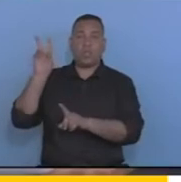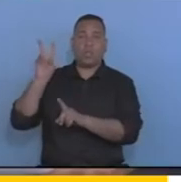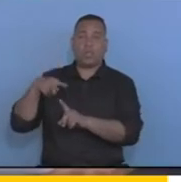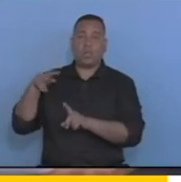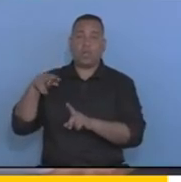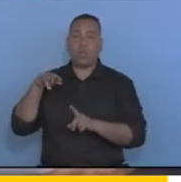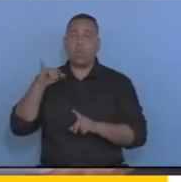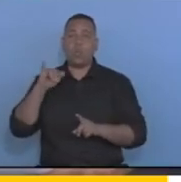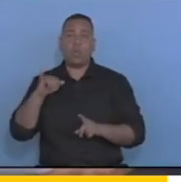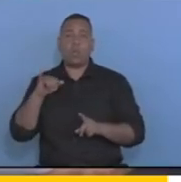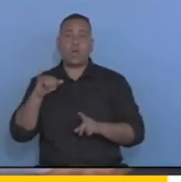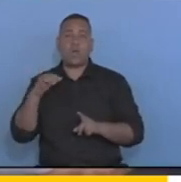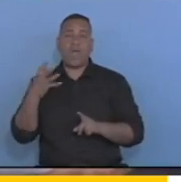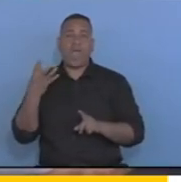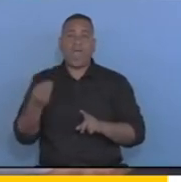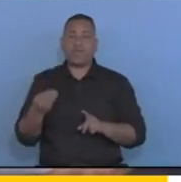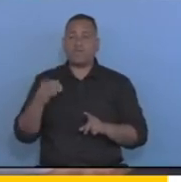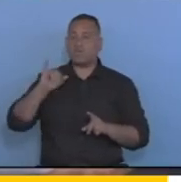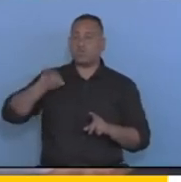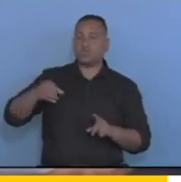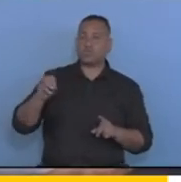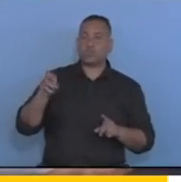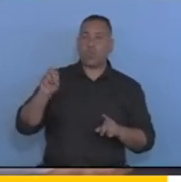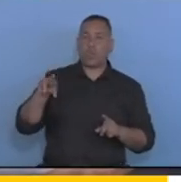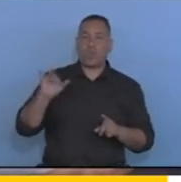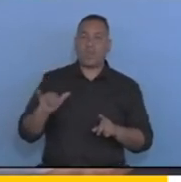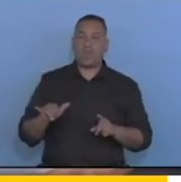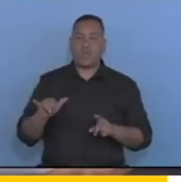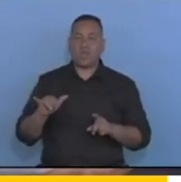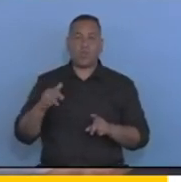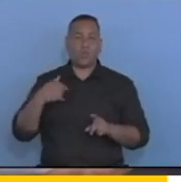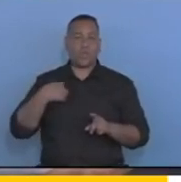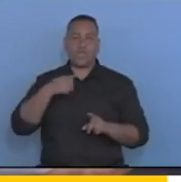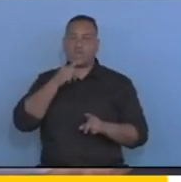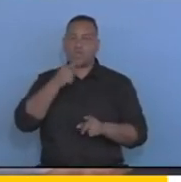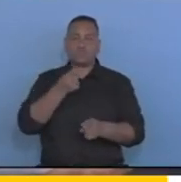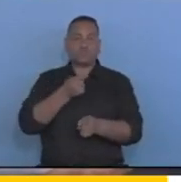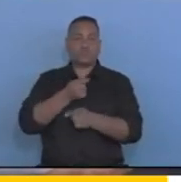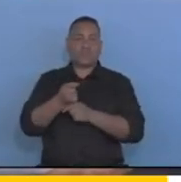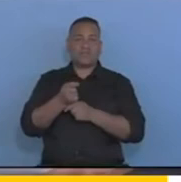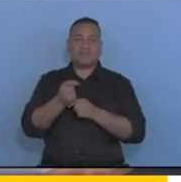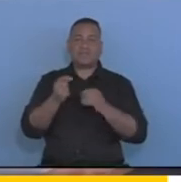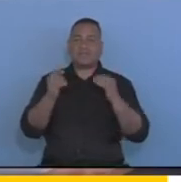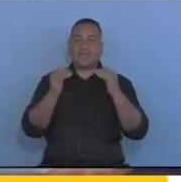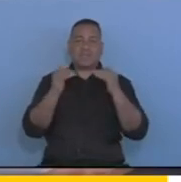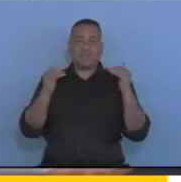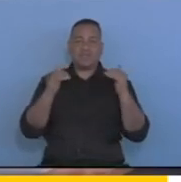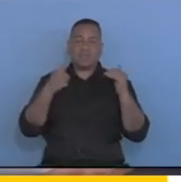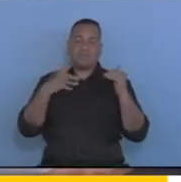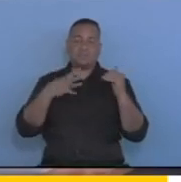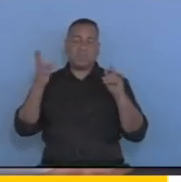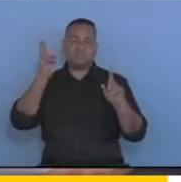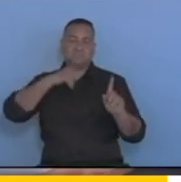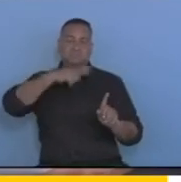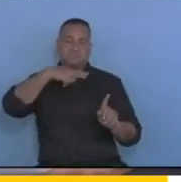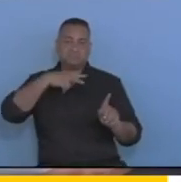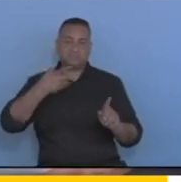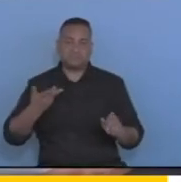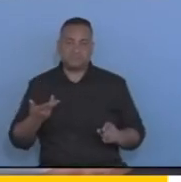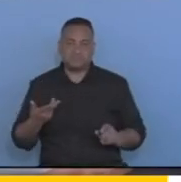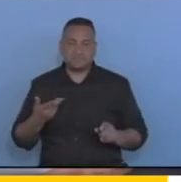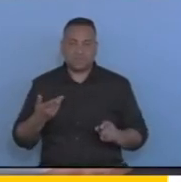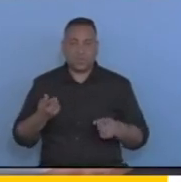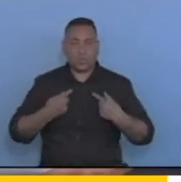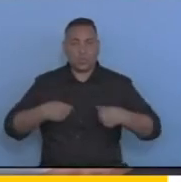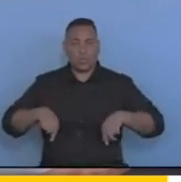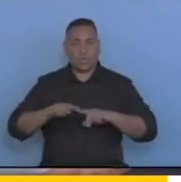not treated the same. And that is really a misconception, because we in overalls, we are